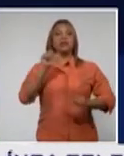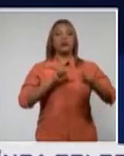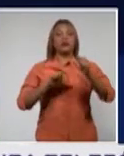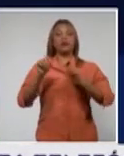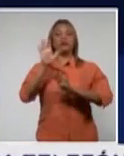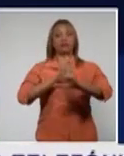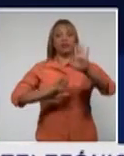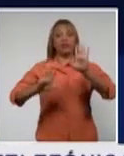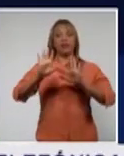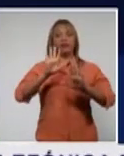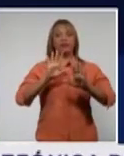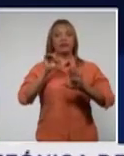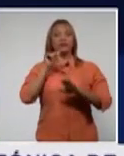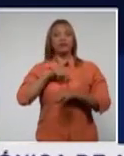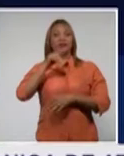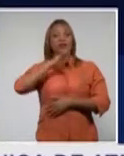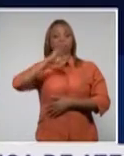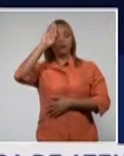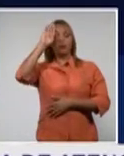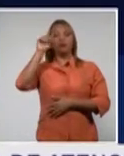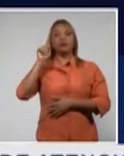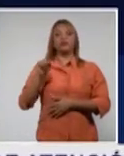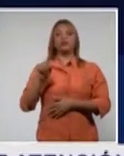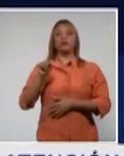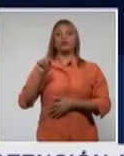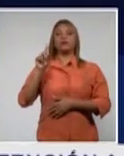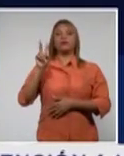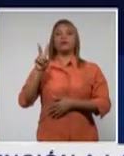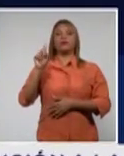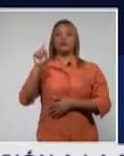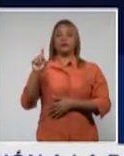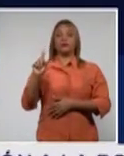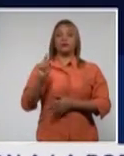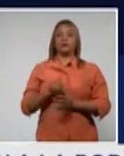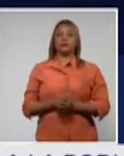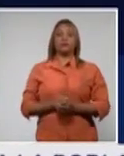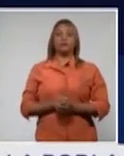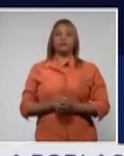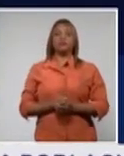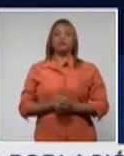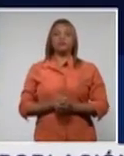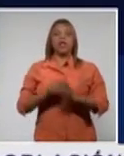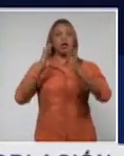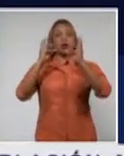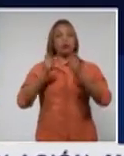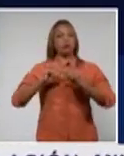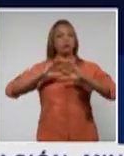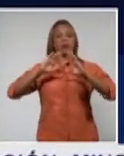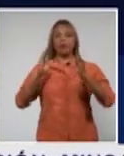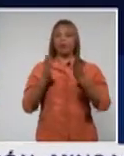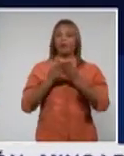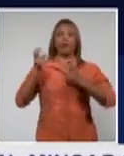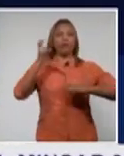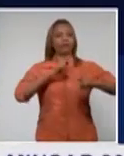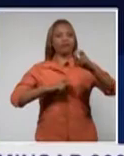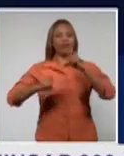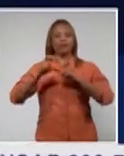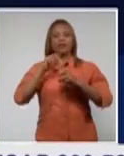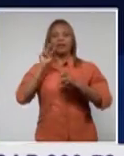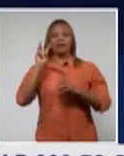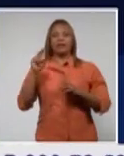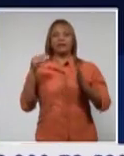222 in the Hermanos Almajeres Hospital Laboratory, and 121 in the Civil Defense